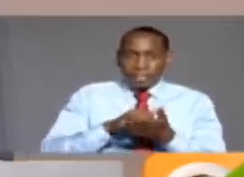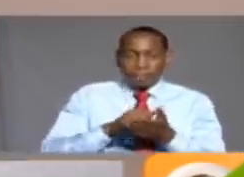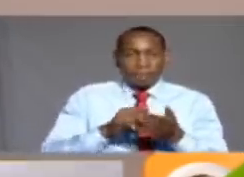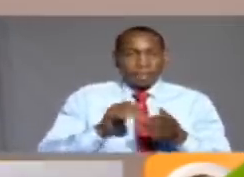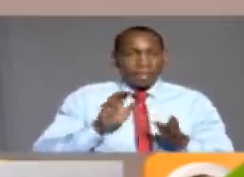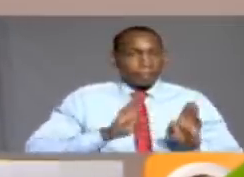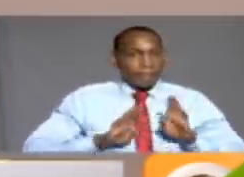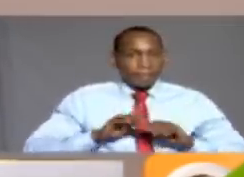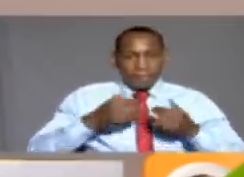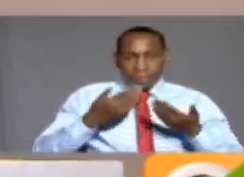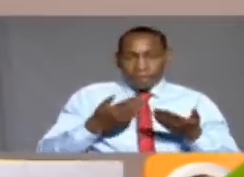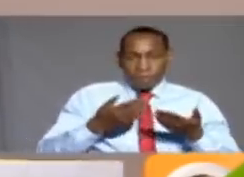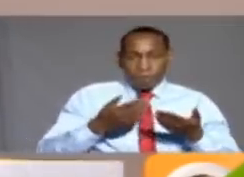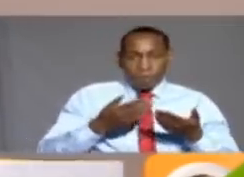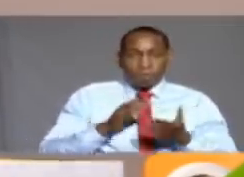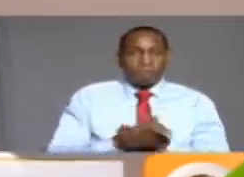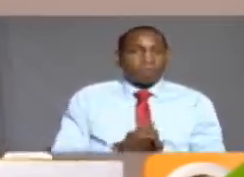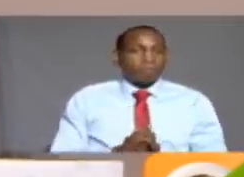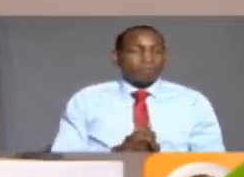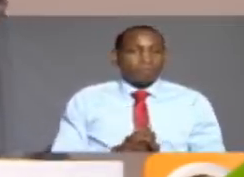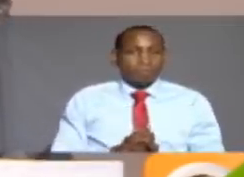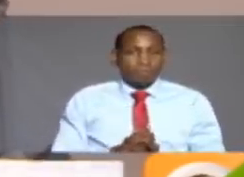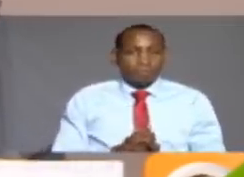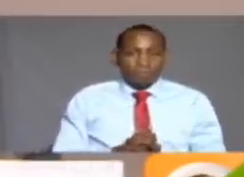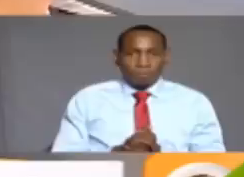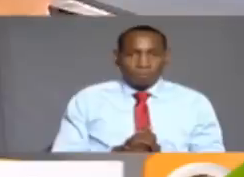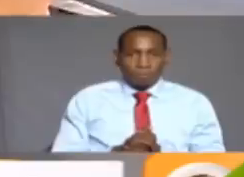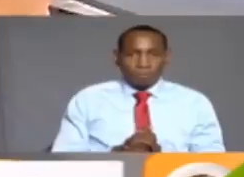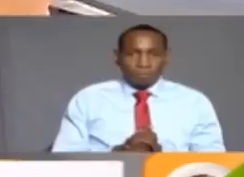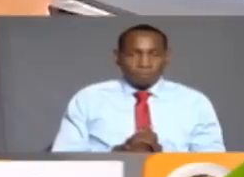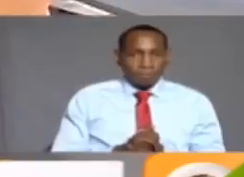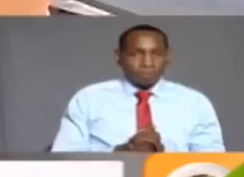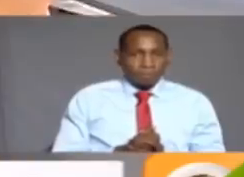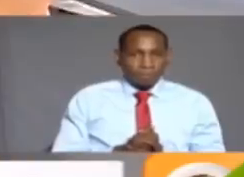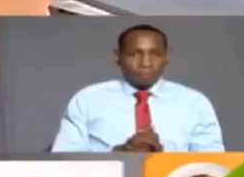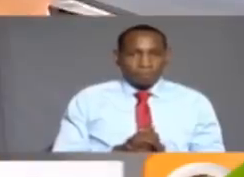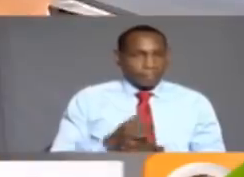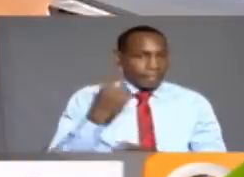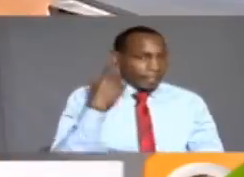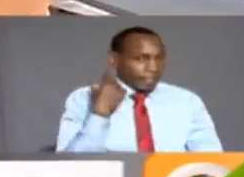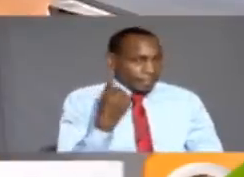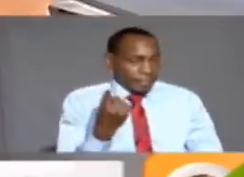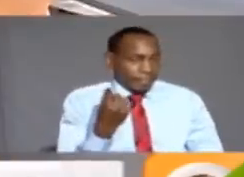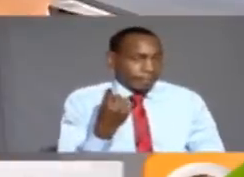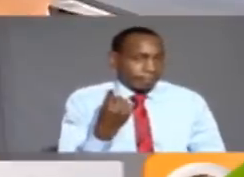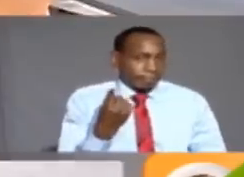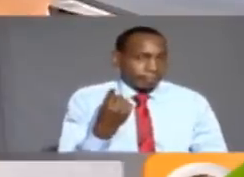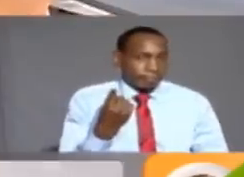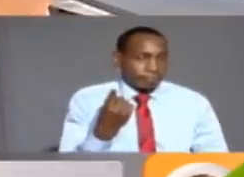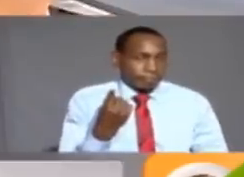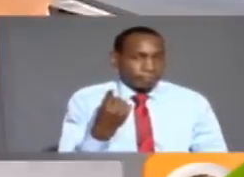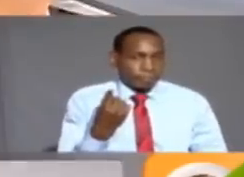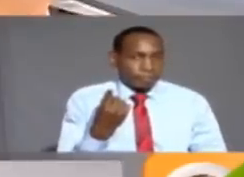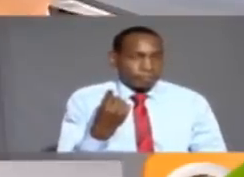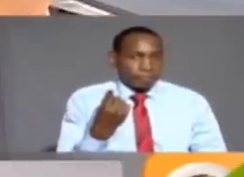behave, don't close this line. Okay. You know, somebody just pointed to me out that recently MPs... I wanted to finish before you ask me. You